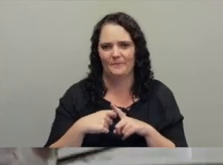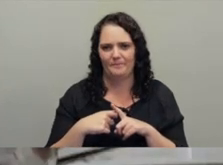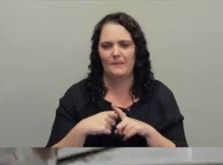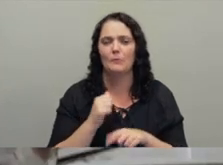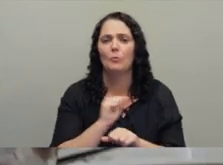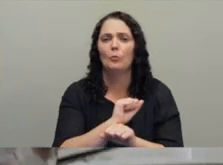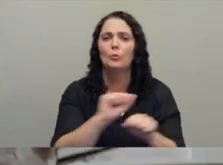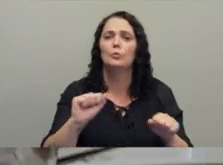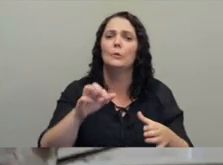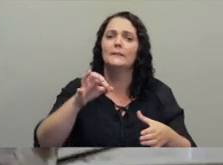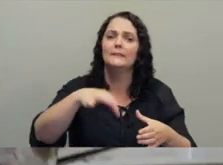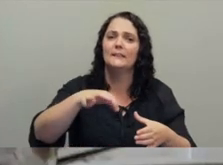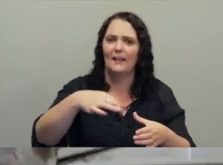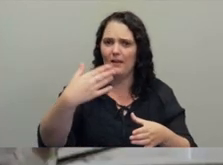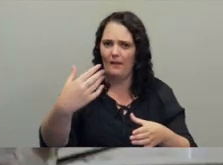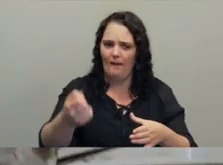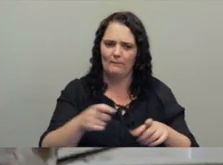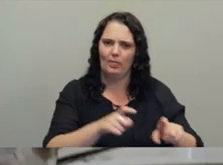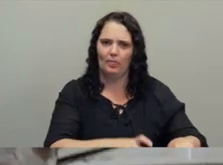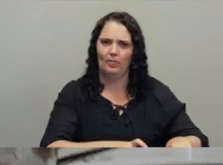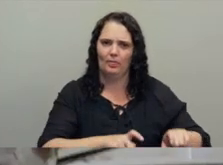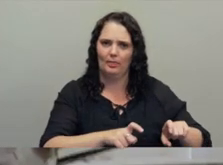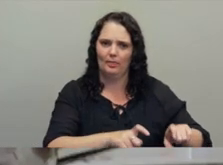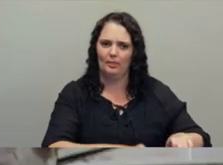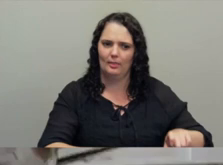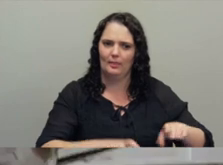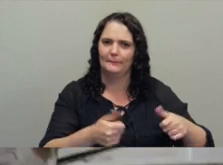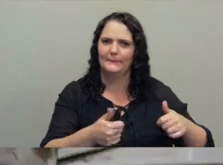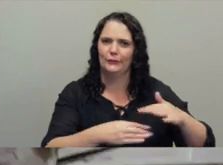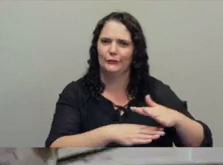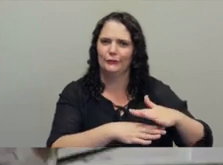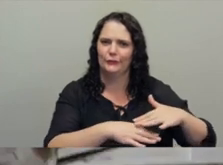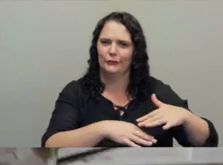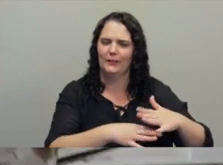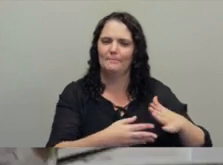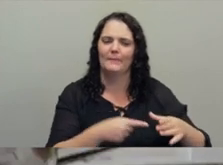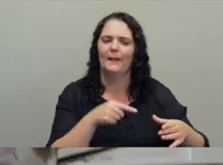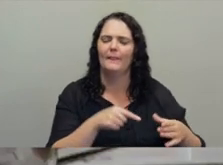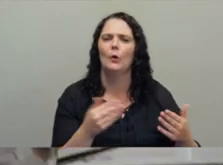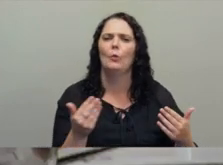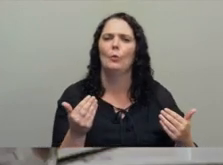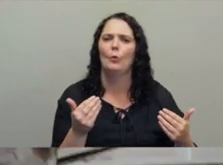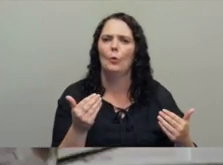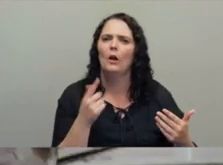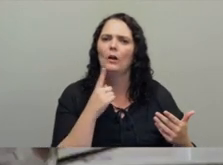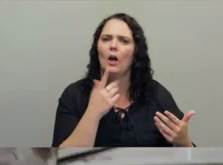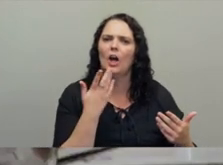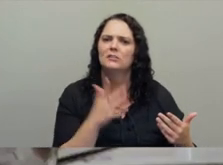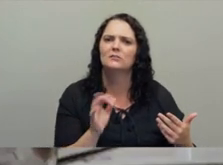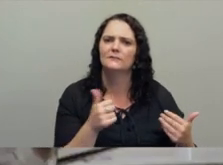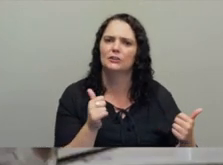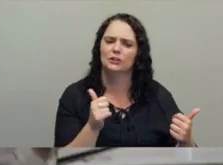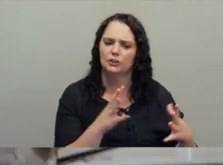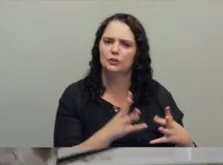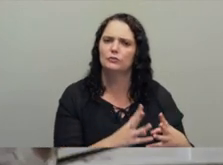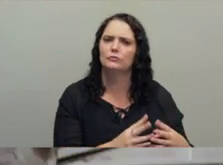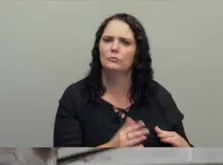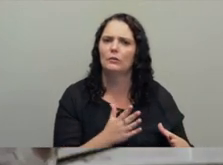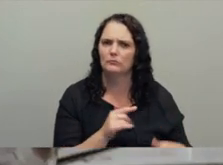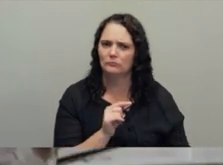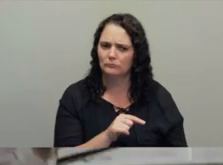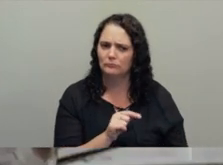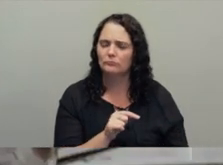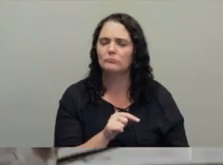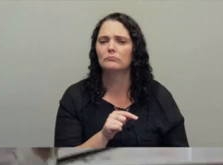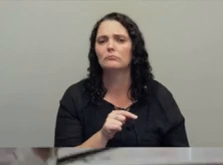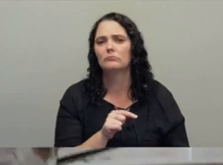been steeping really well there and should be cool enough to handle. All right, so I'm gonna go on to the next phase of